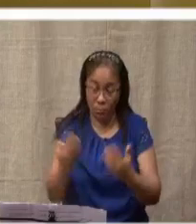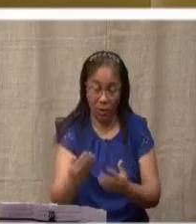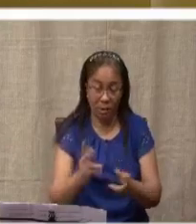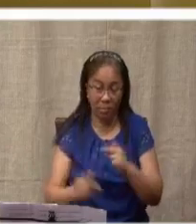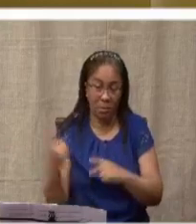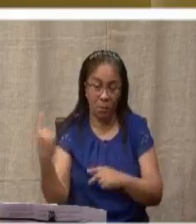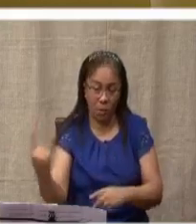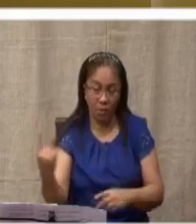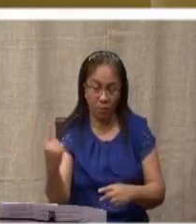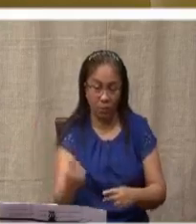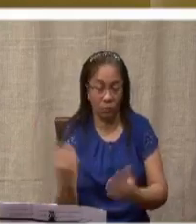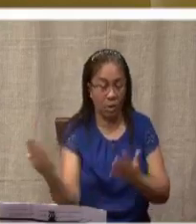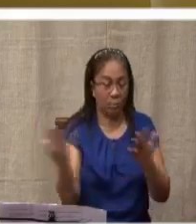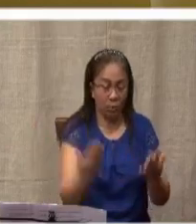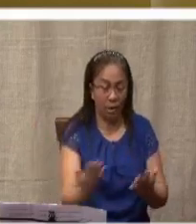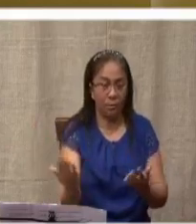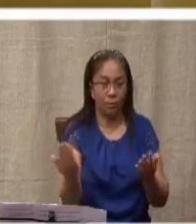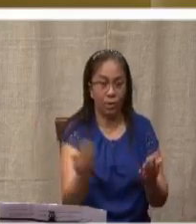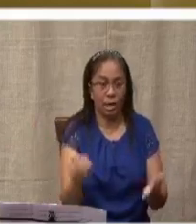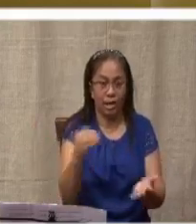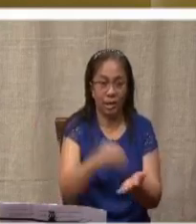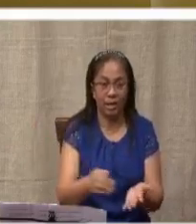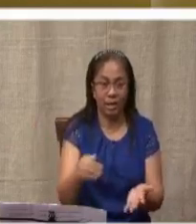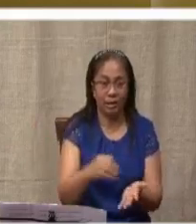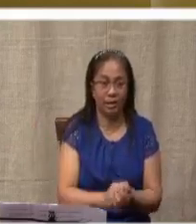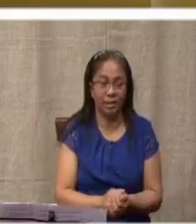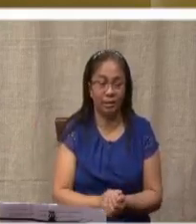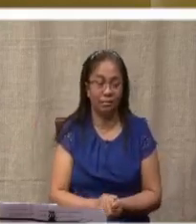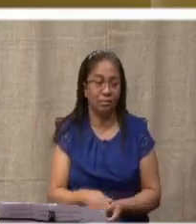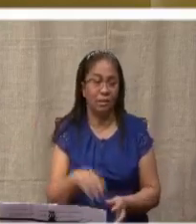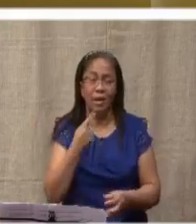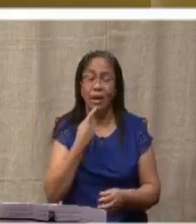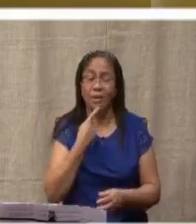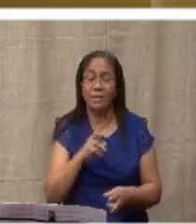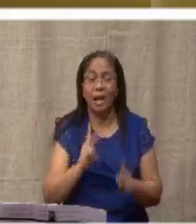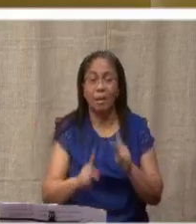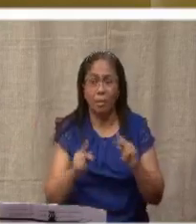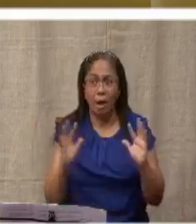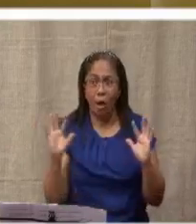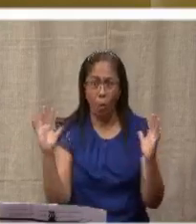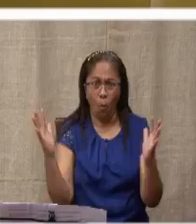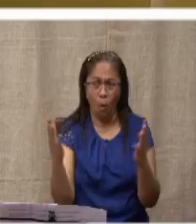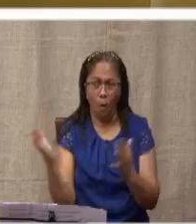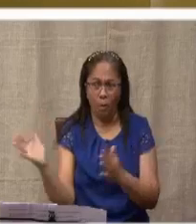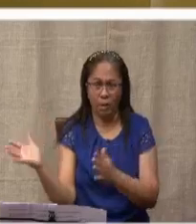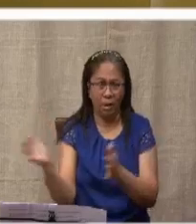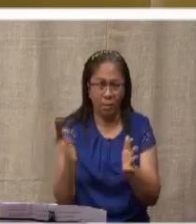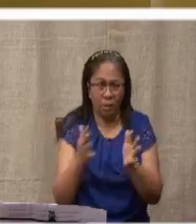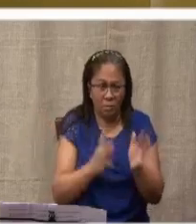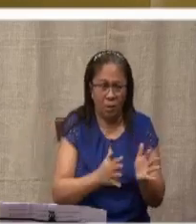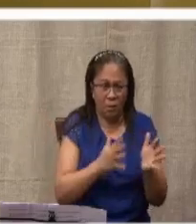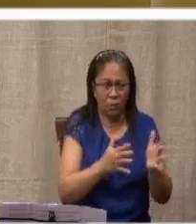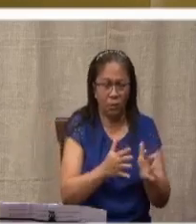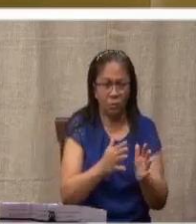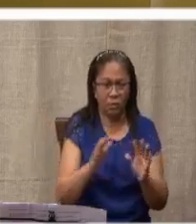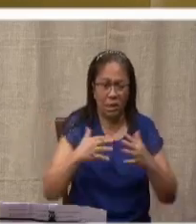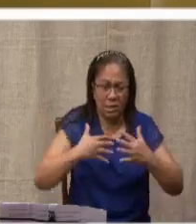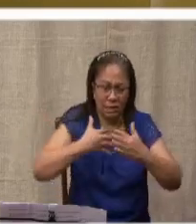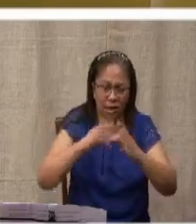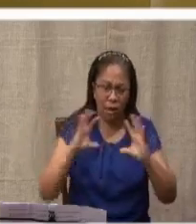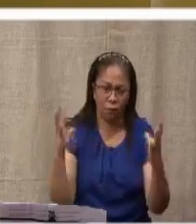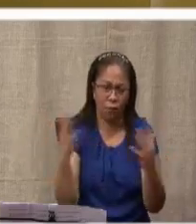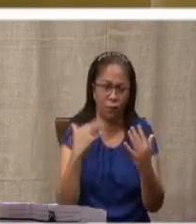bring them and and and it says that you know there was such a procession the whole town came crowding around the